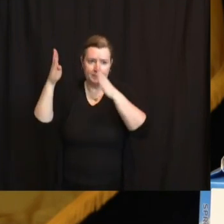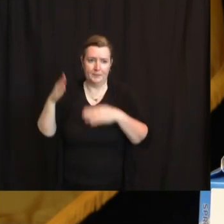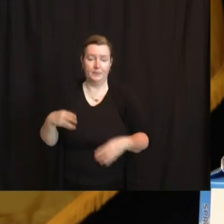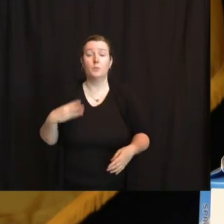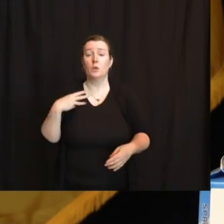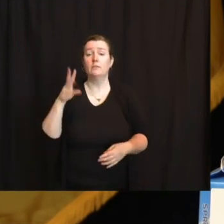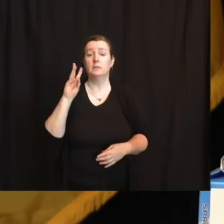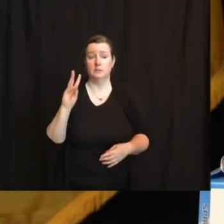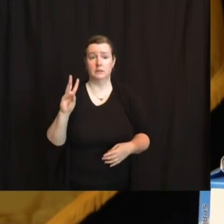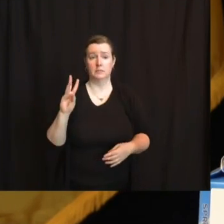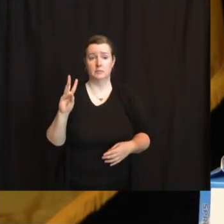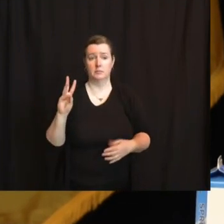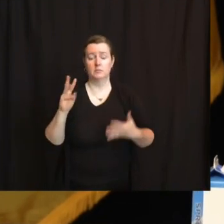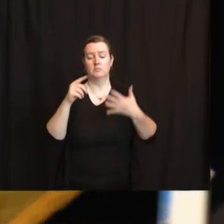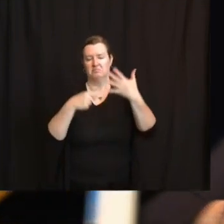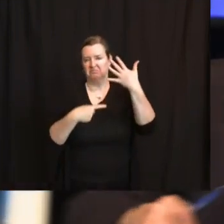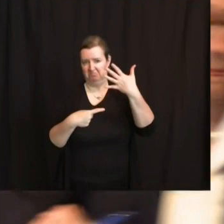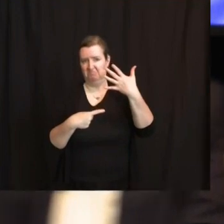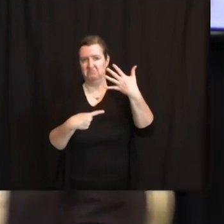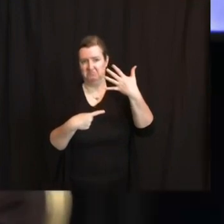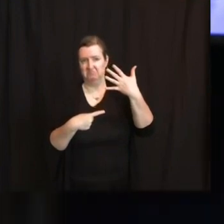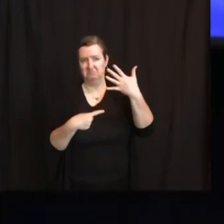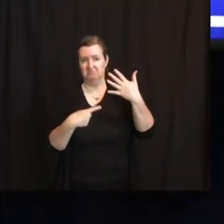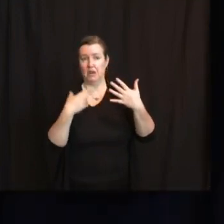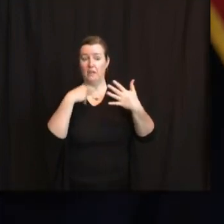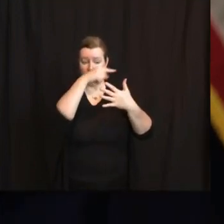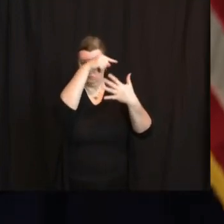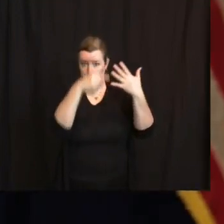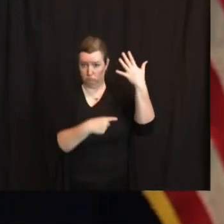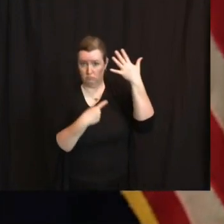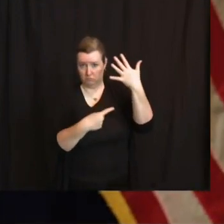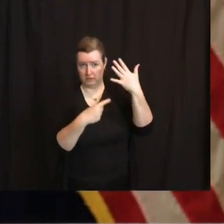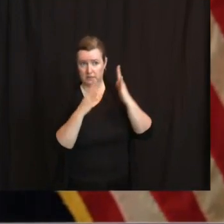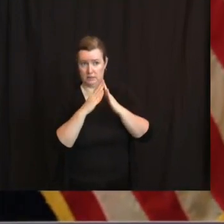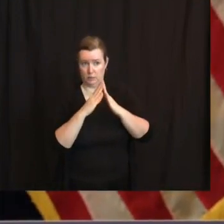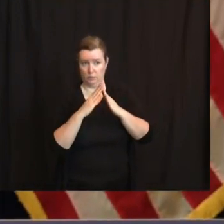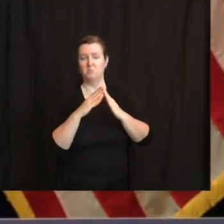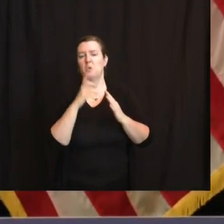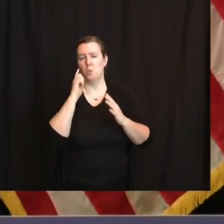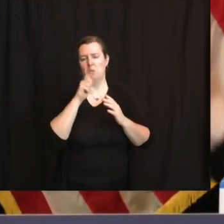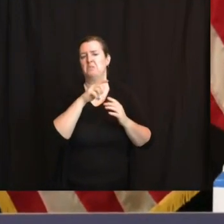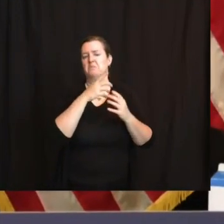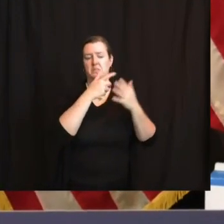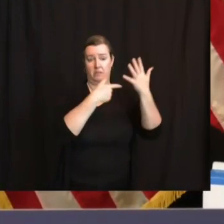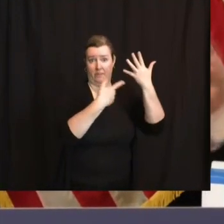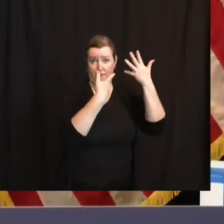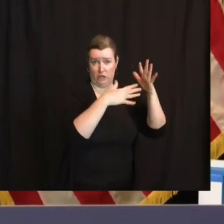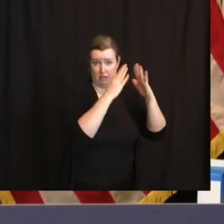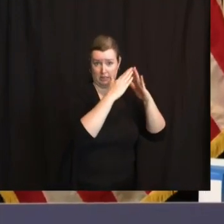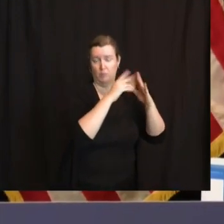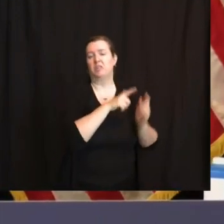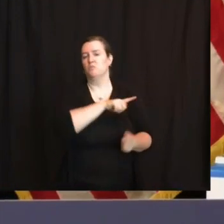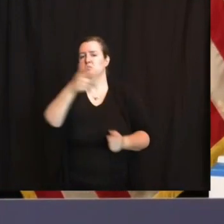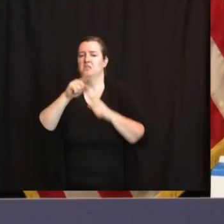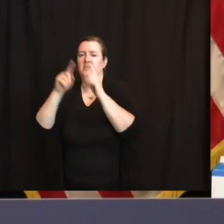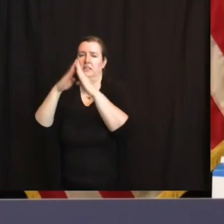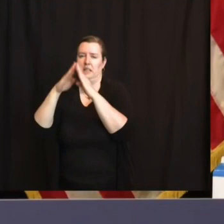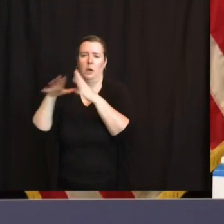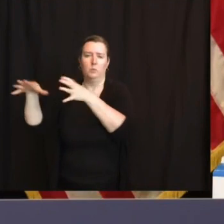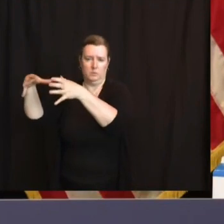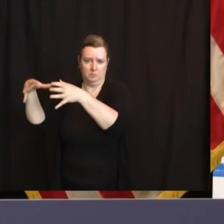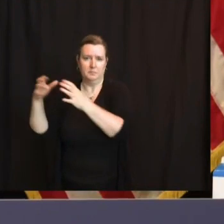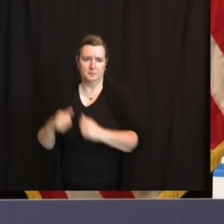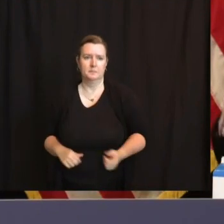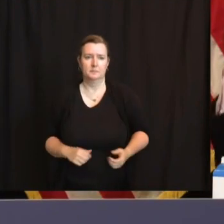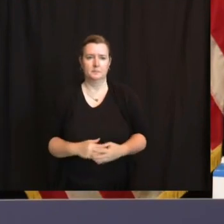help. You know, one thing that occurs to me, Dan, we may want to tomorrow, just to Judy's point,